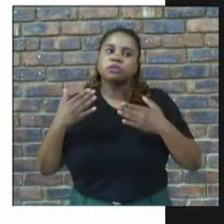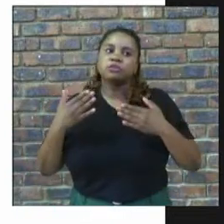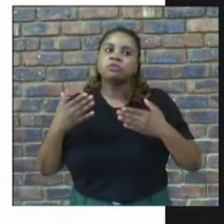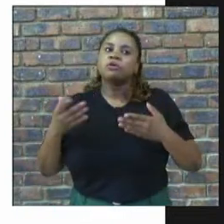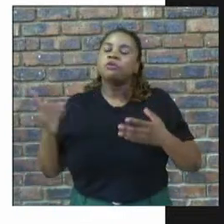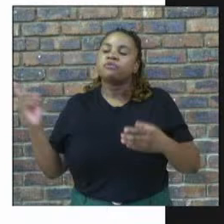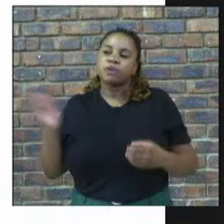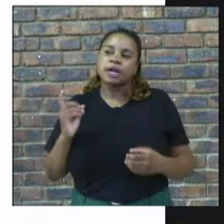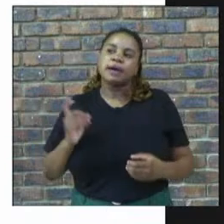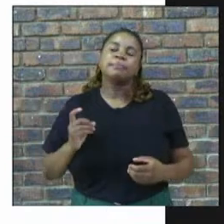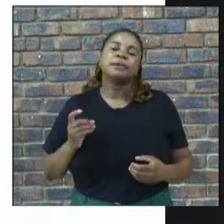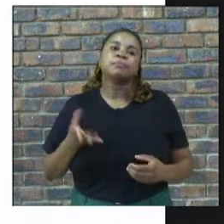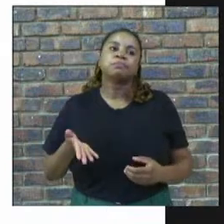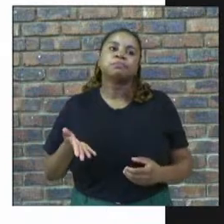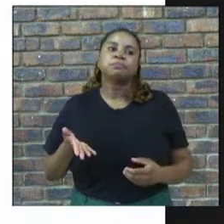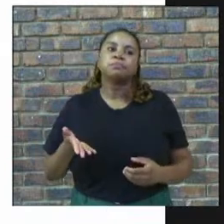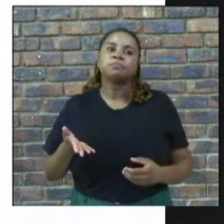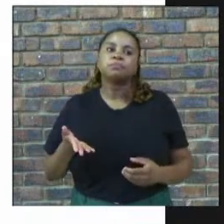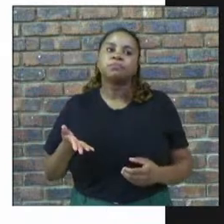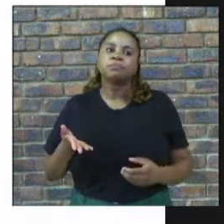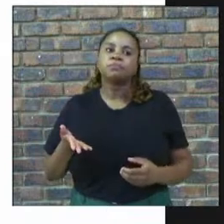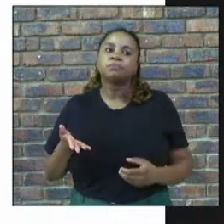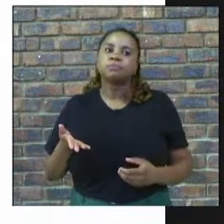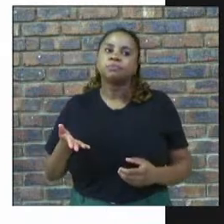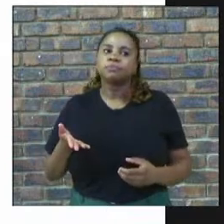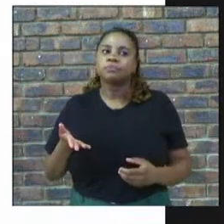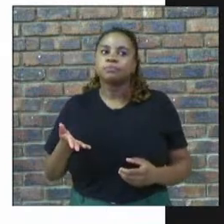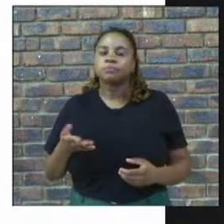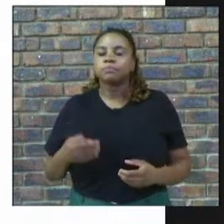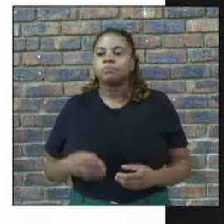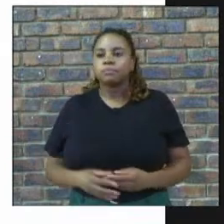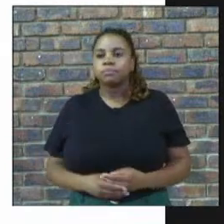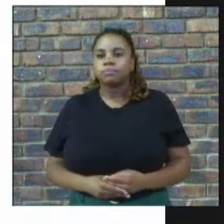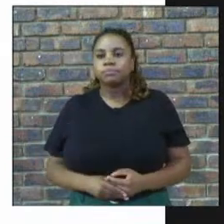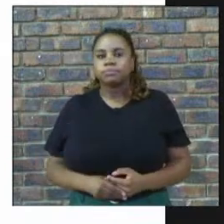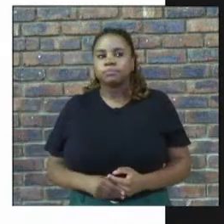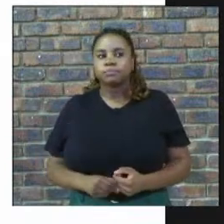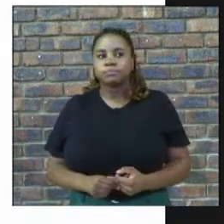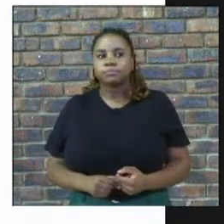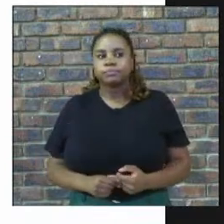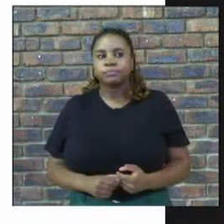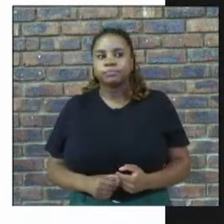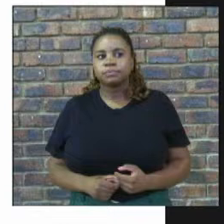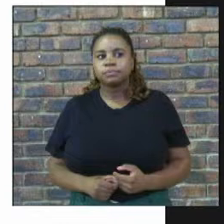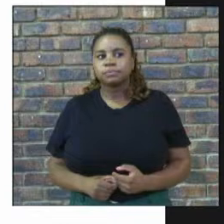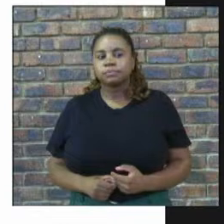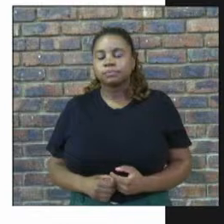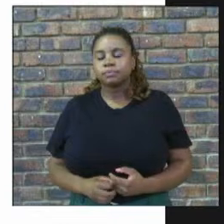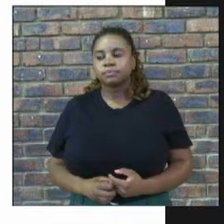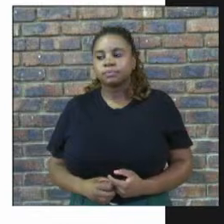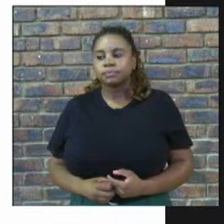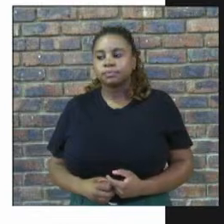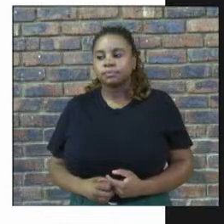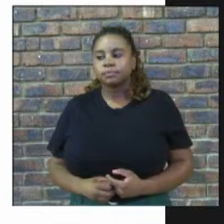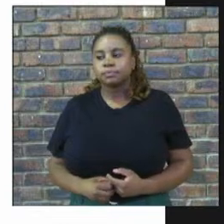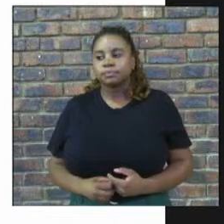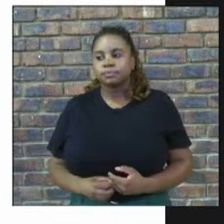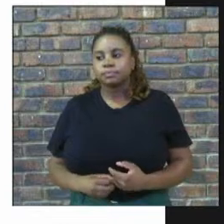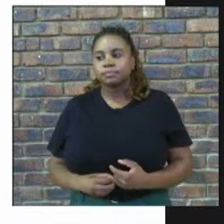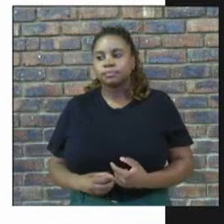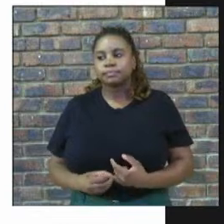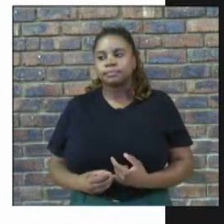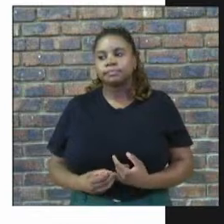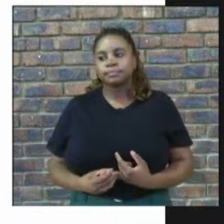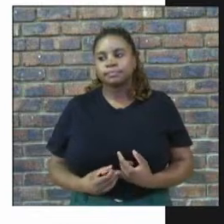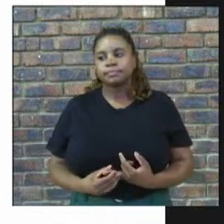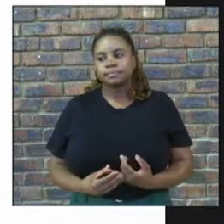coming through. We need such team players so that when we talk to people, we give them factual issues. My people that are